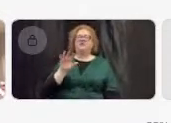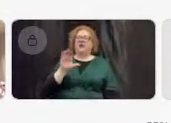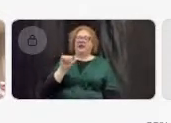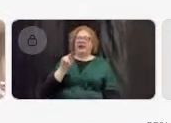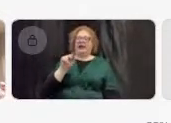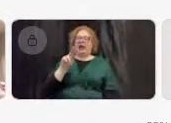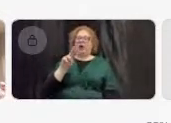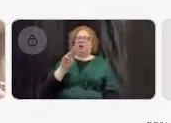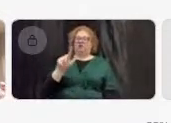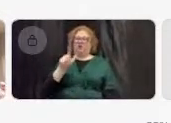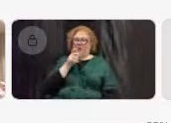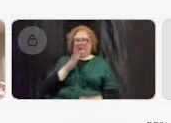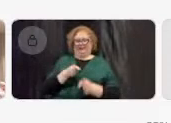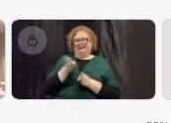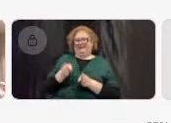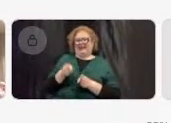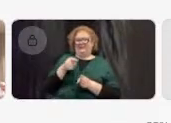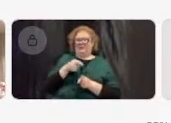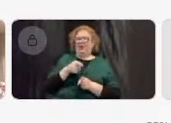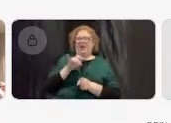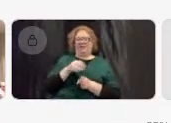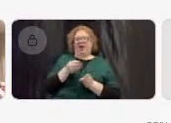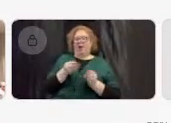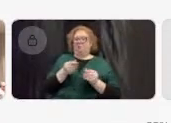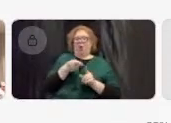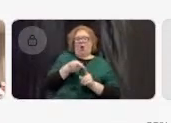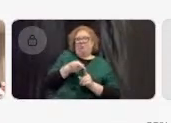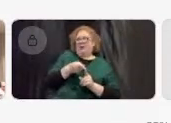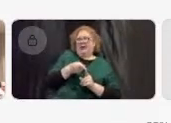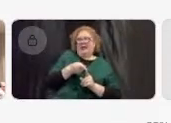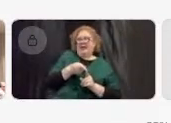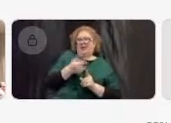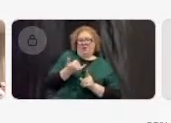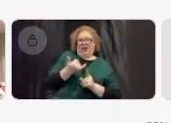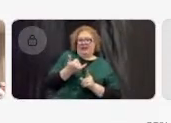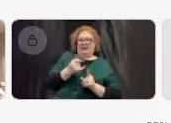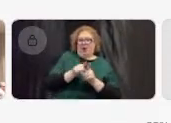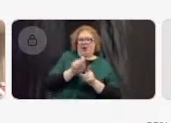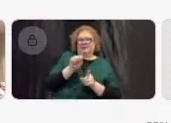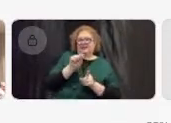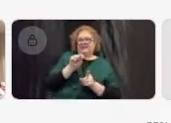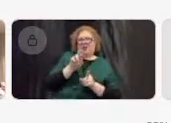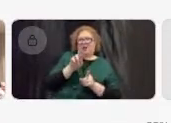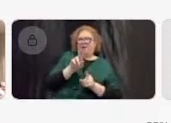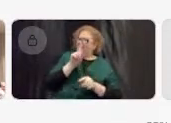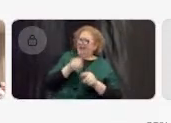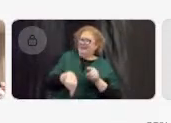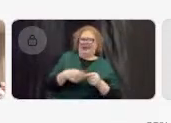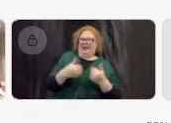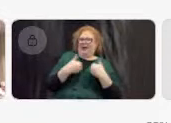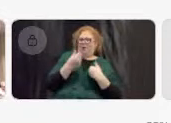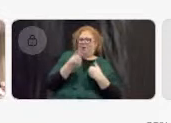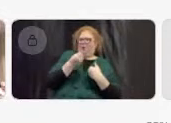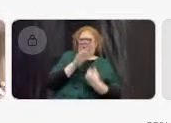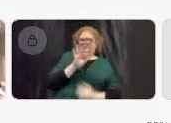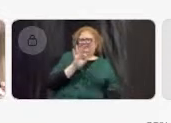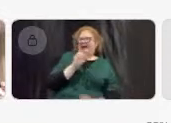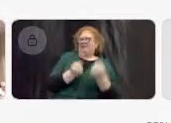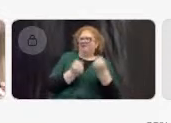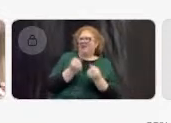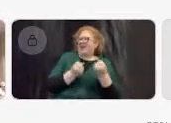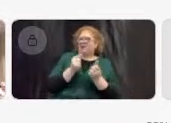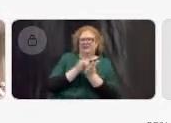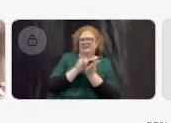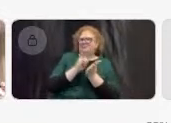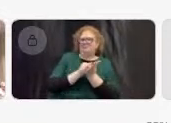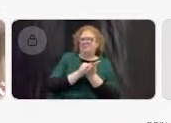realistically support 4 or 5 cars. So it's been being advertised as a large venue on a website. Now,